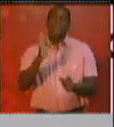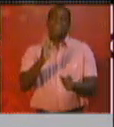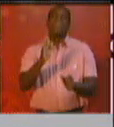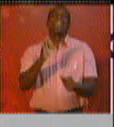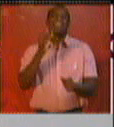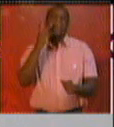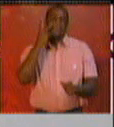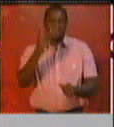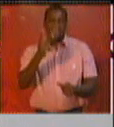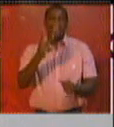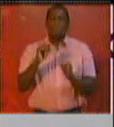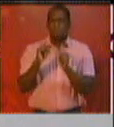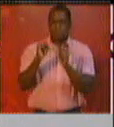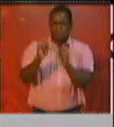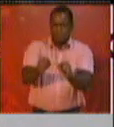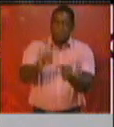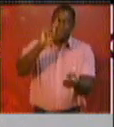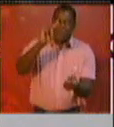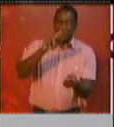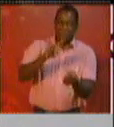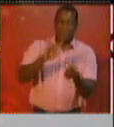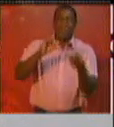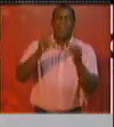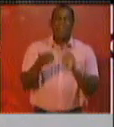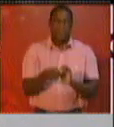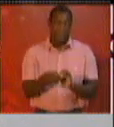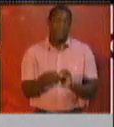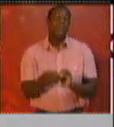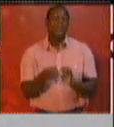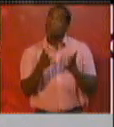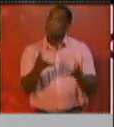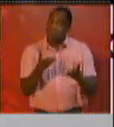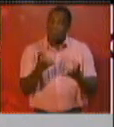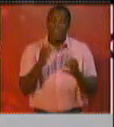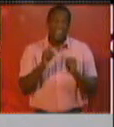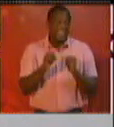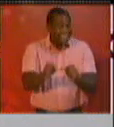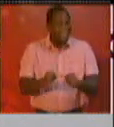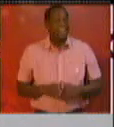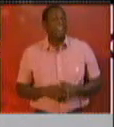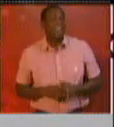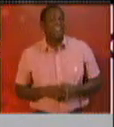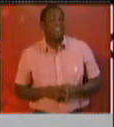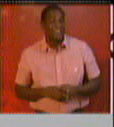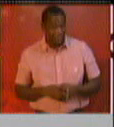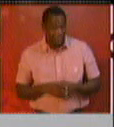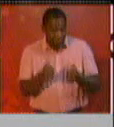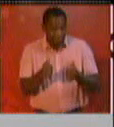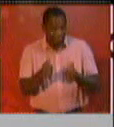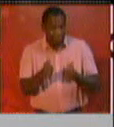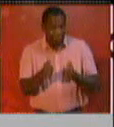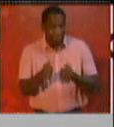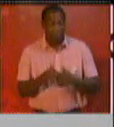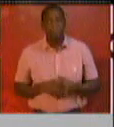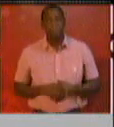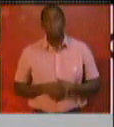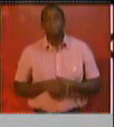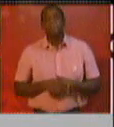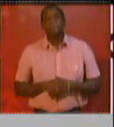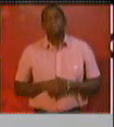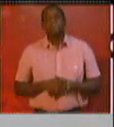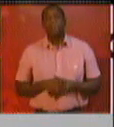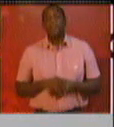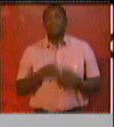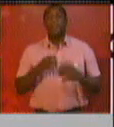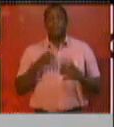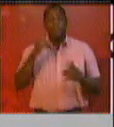lower numbers that we're currently experiencing, and we will hopefully weather this interim period before we start the